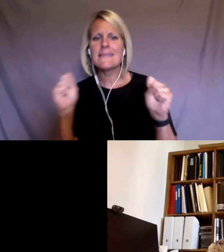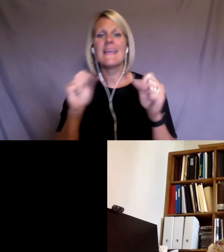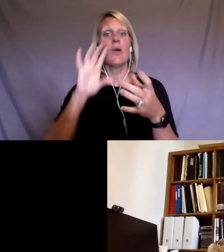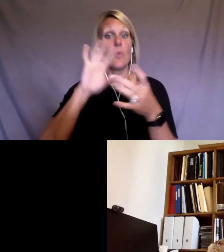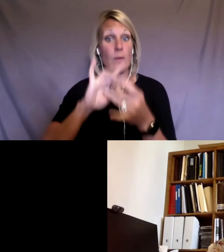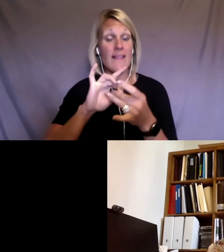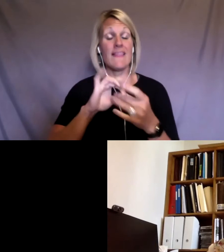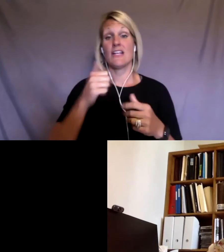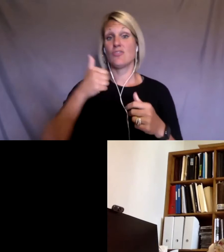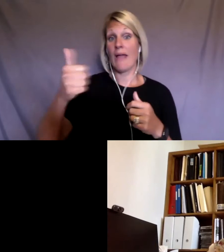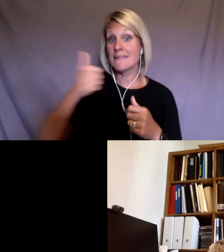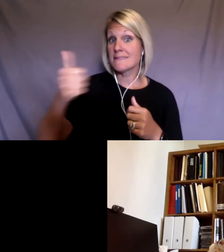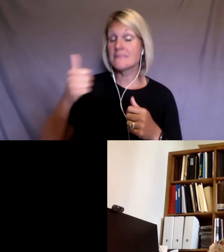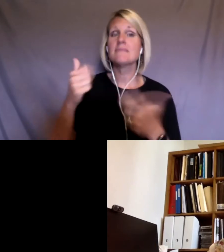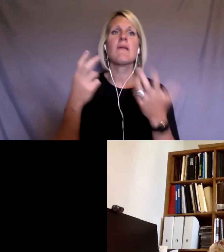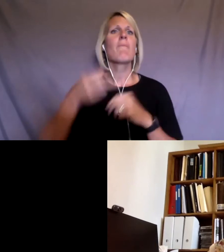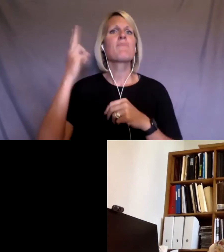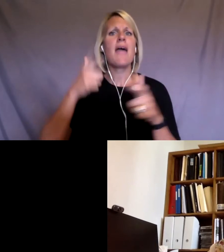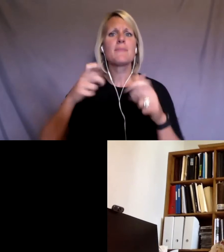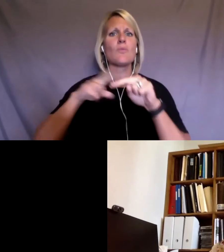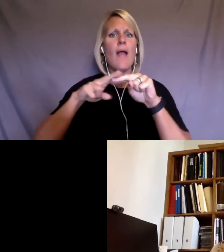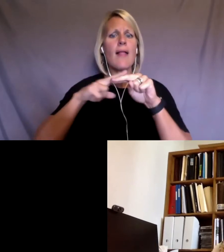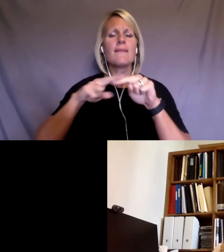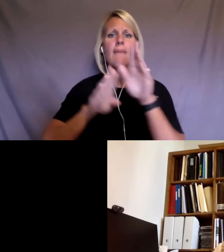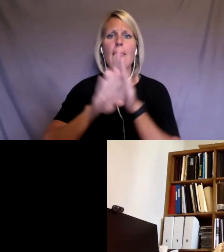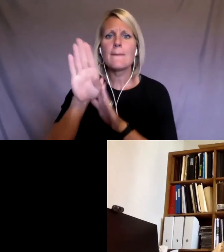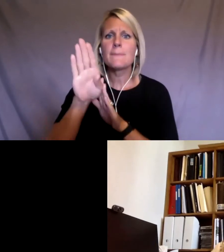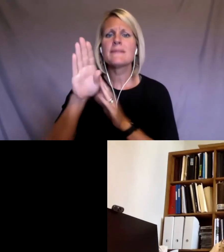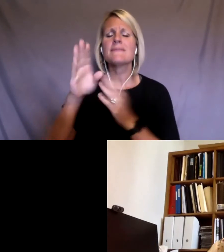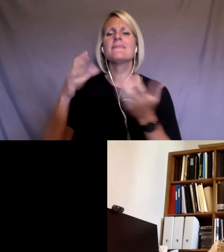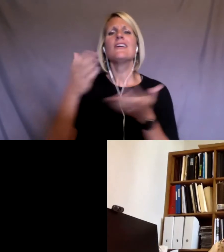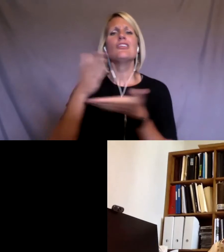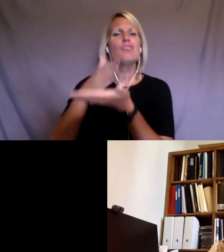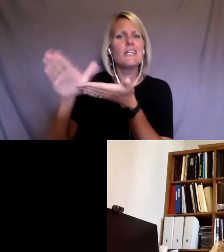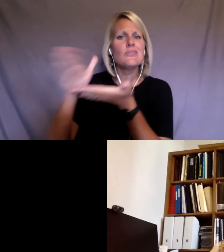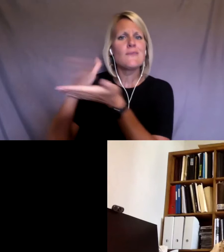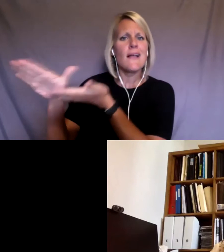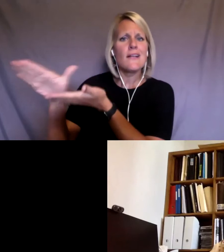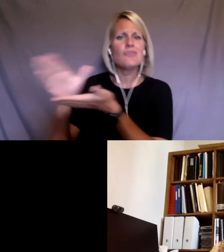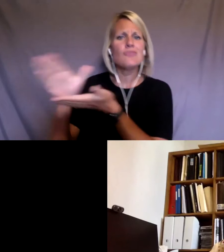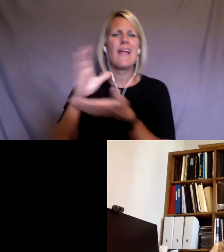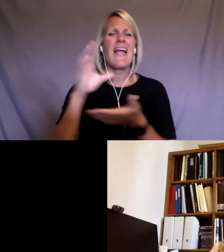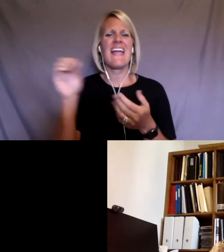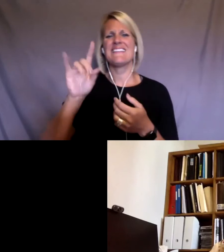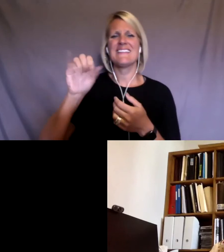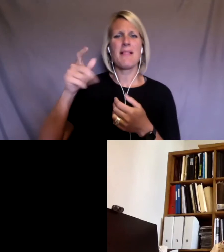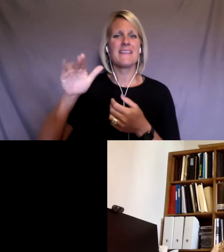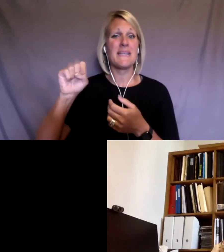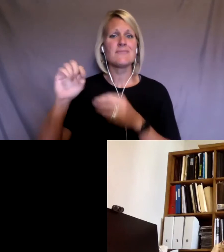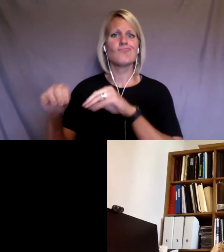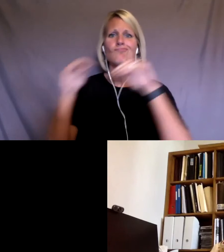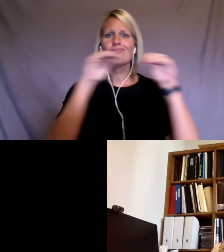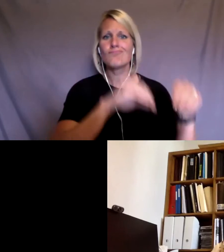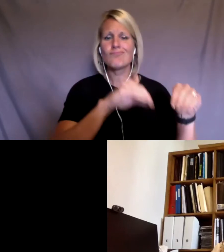development, high-speed rail development, intercity revitalization, gentrification, and displacement. She has served as a consultant